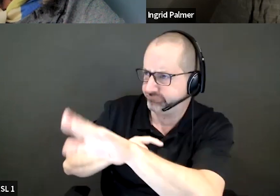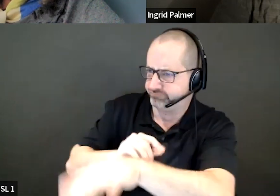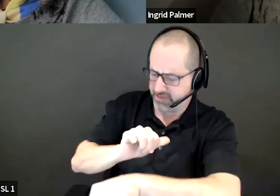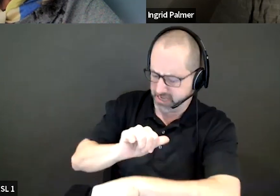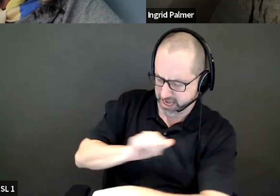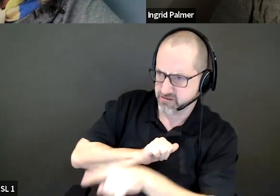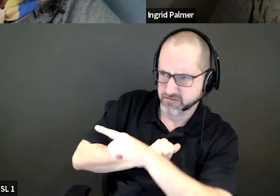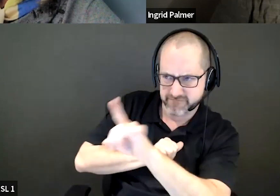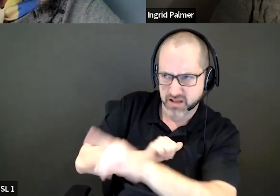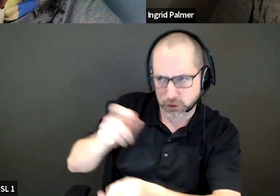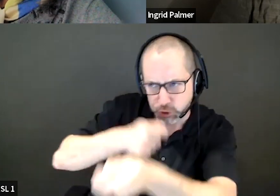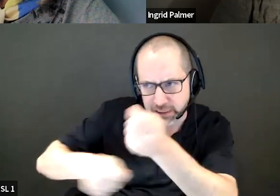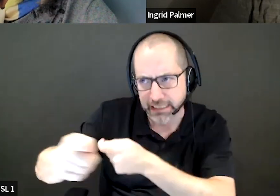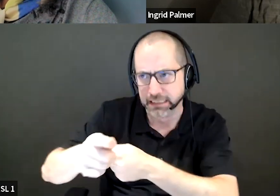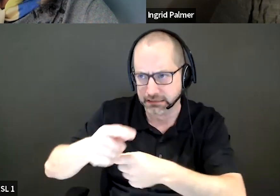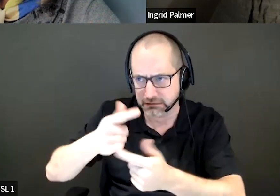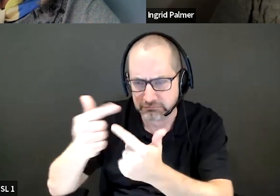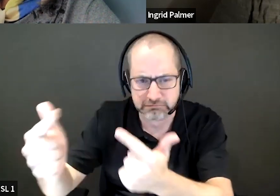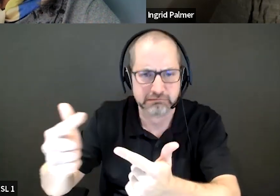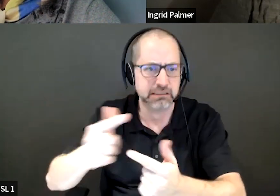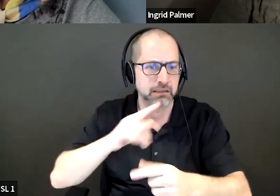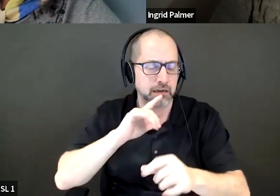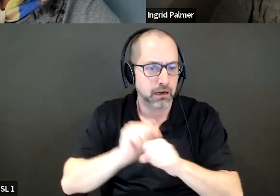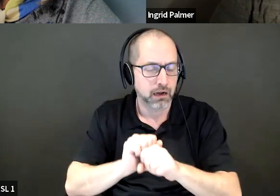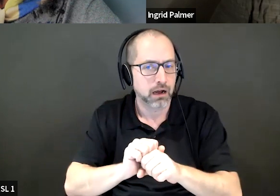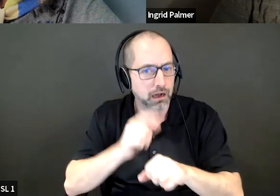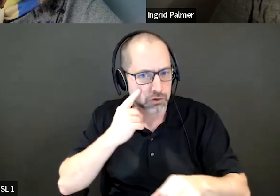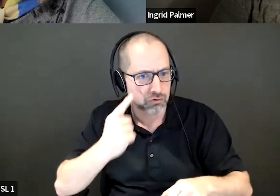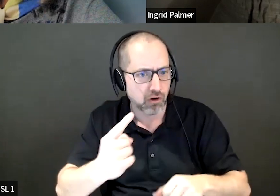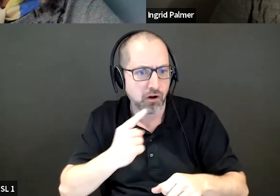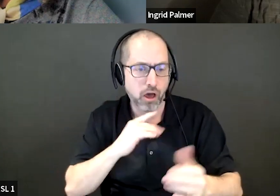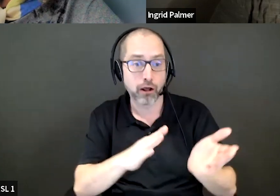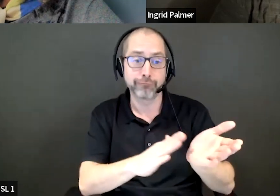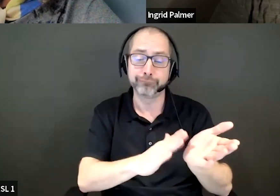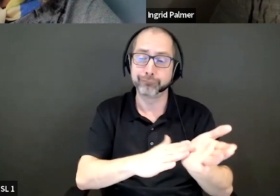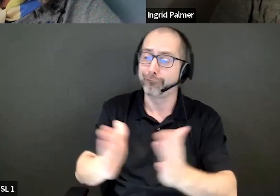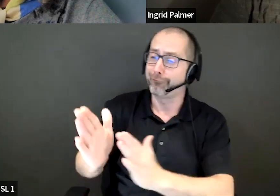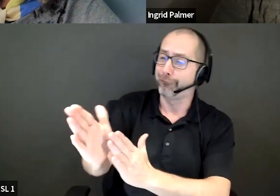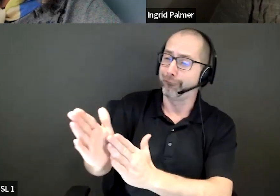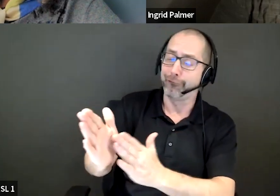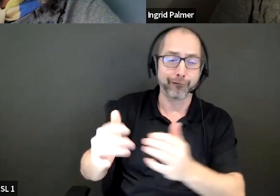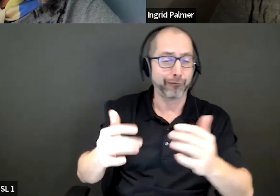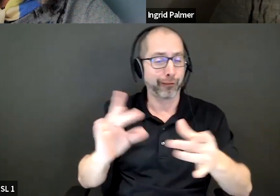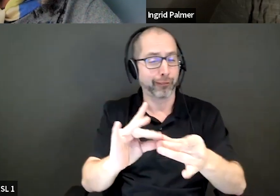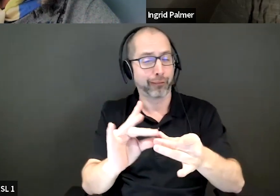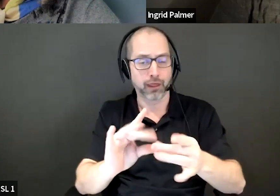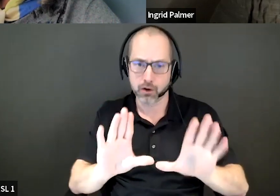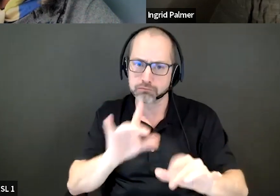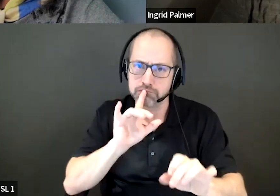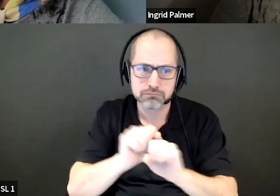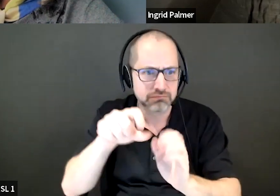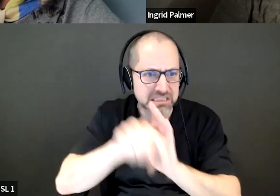have happen. And I was so honored to be part of that deep dive and real